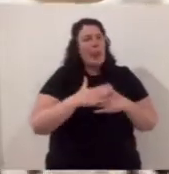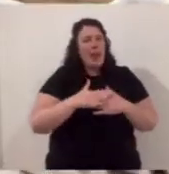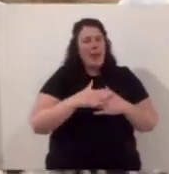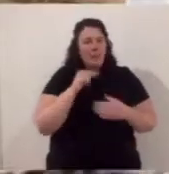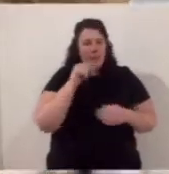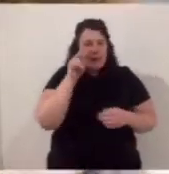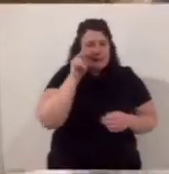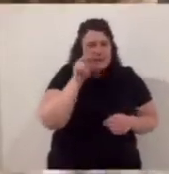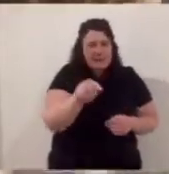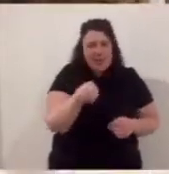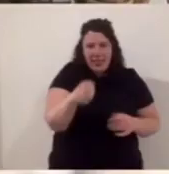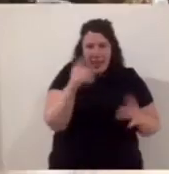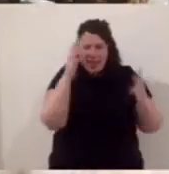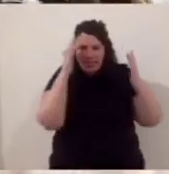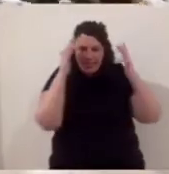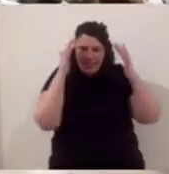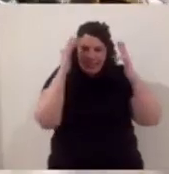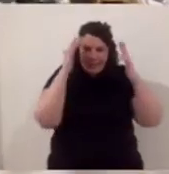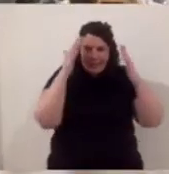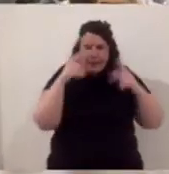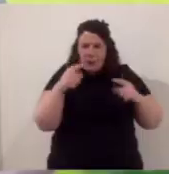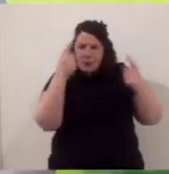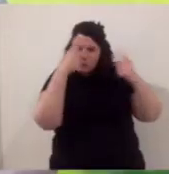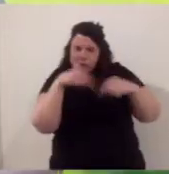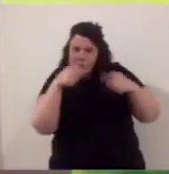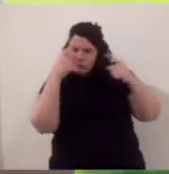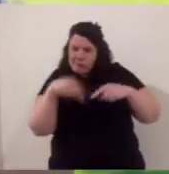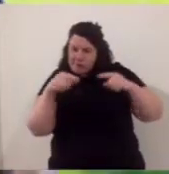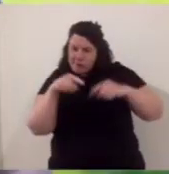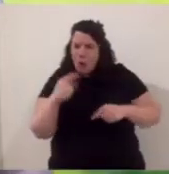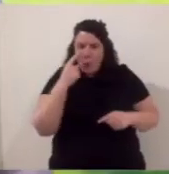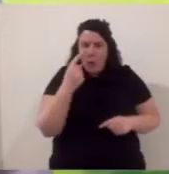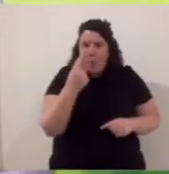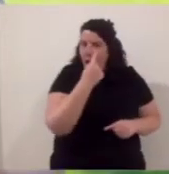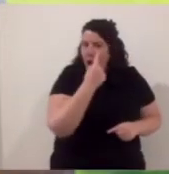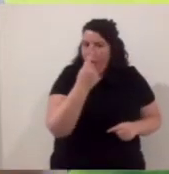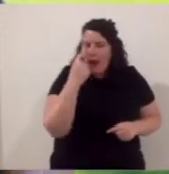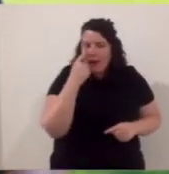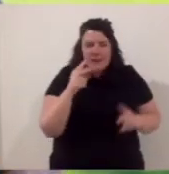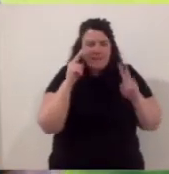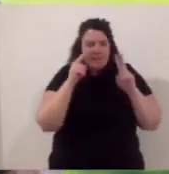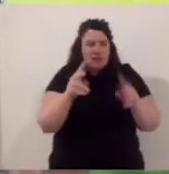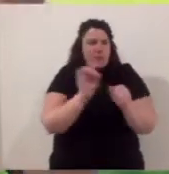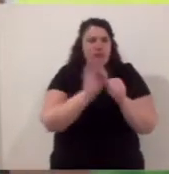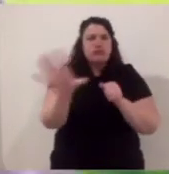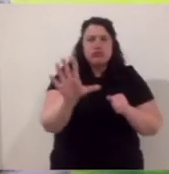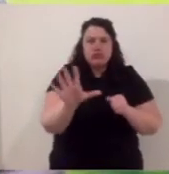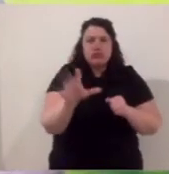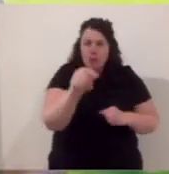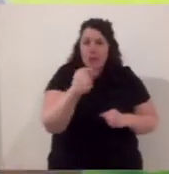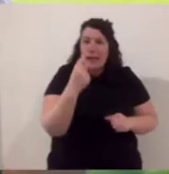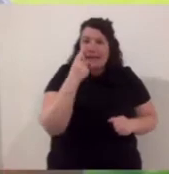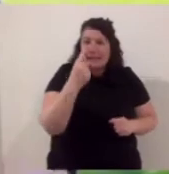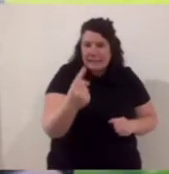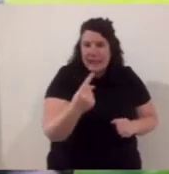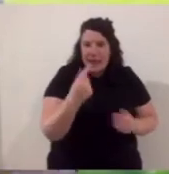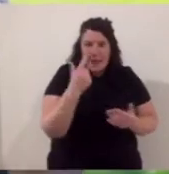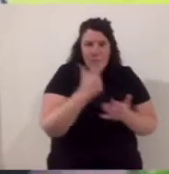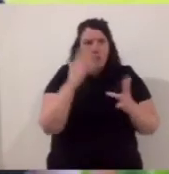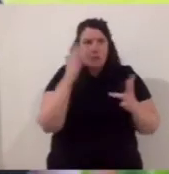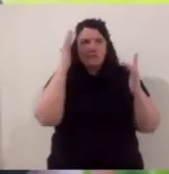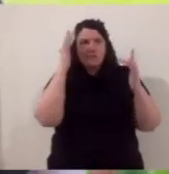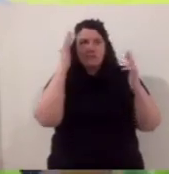love looking at Komodos because there is a level of intelligence. They can problem solve, they can rationalize. Just look at that eye. Their vision